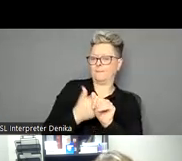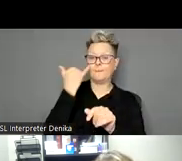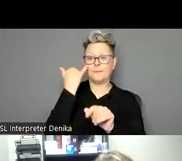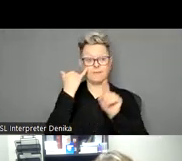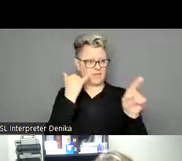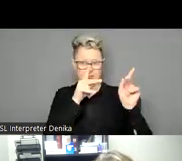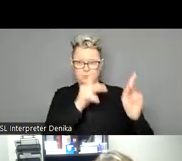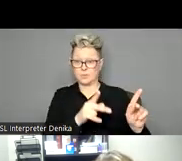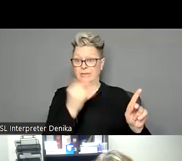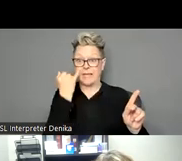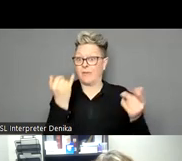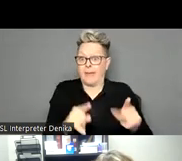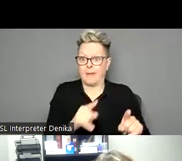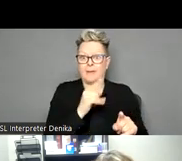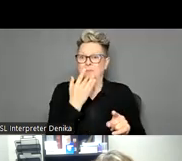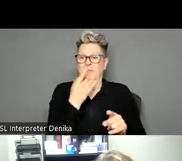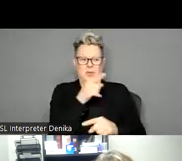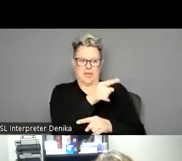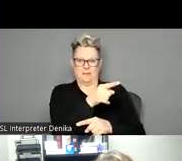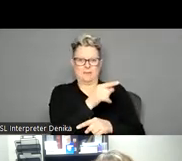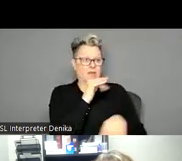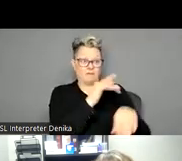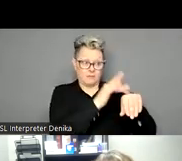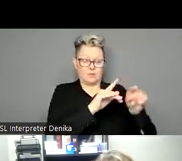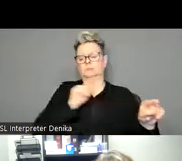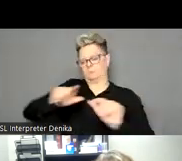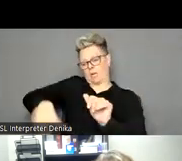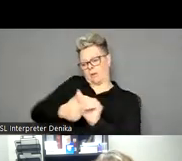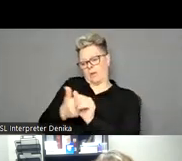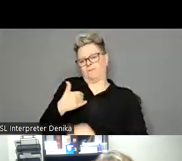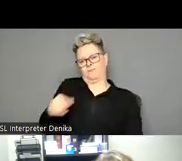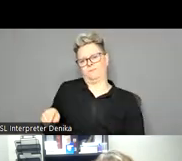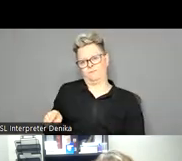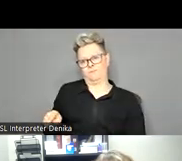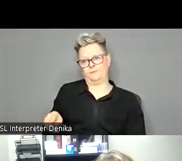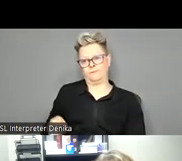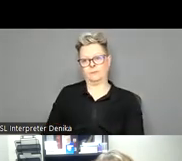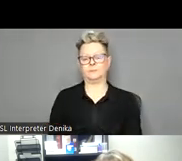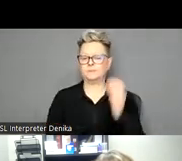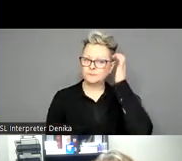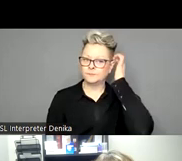person you prefer is not available. It might be nice to have another specific backup person named.